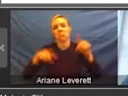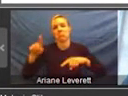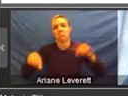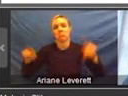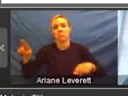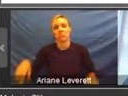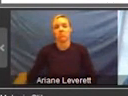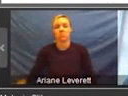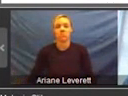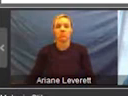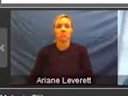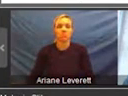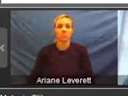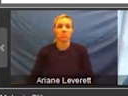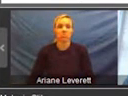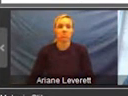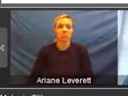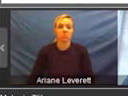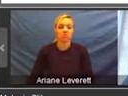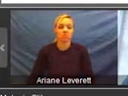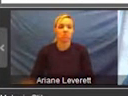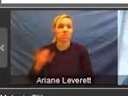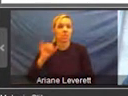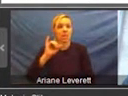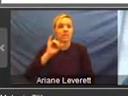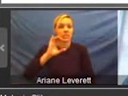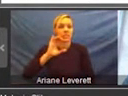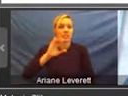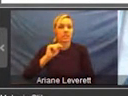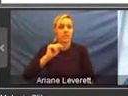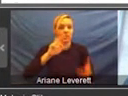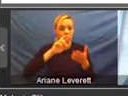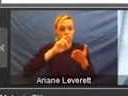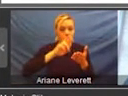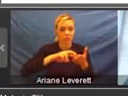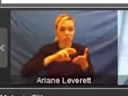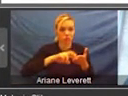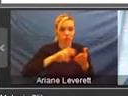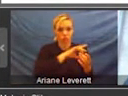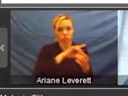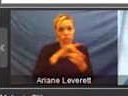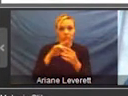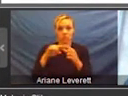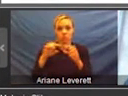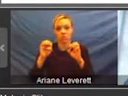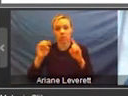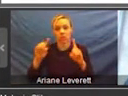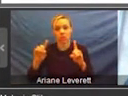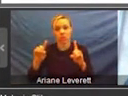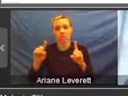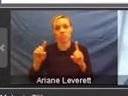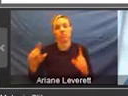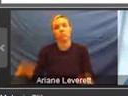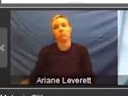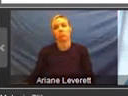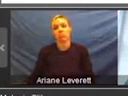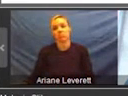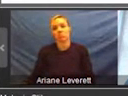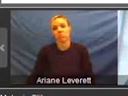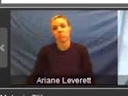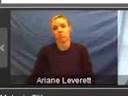So the studies that exist on ICT for education has similar conclusions as the field